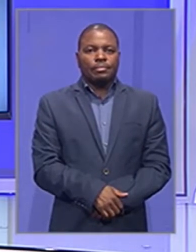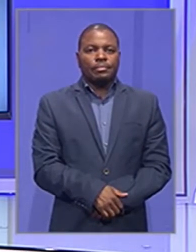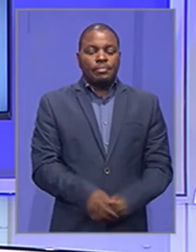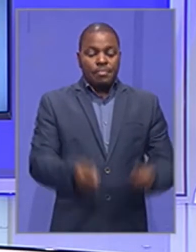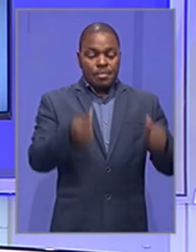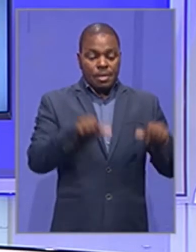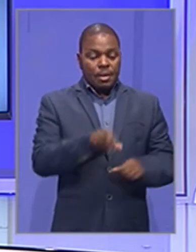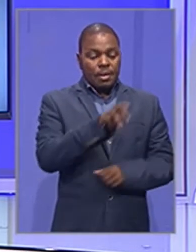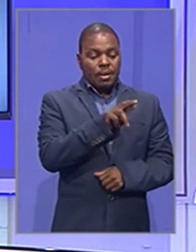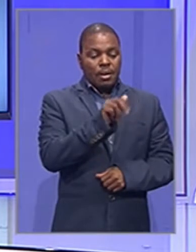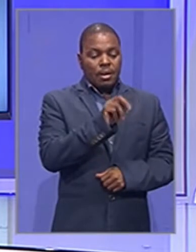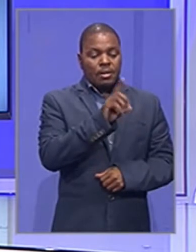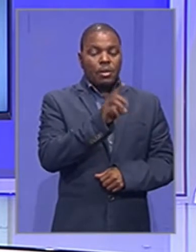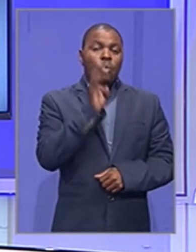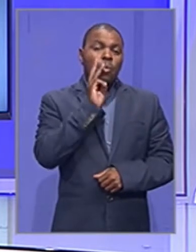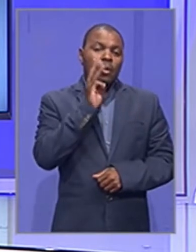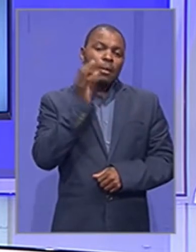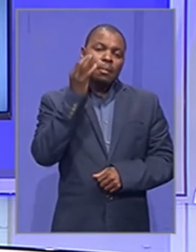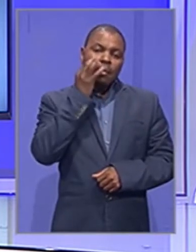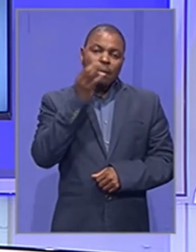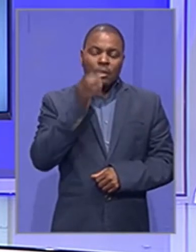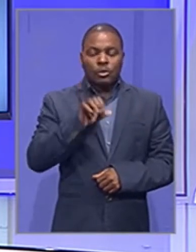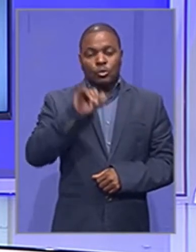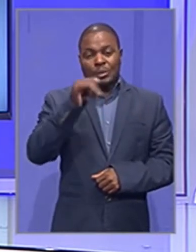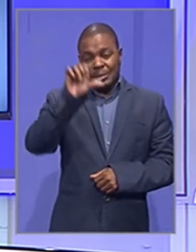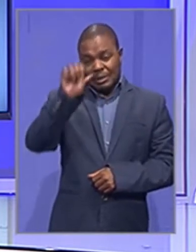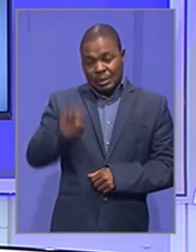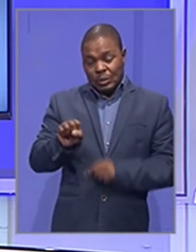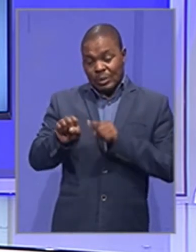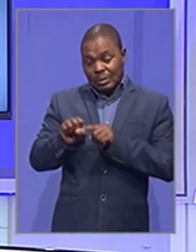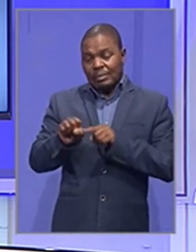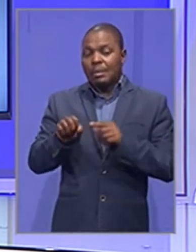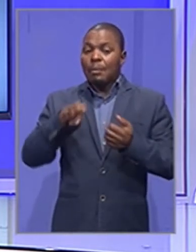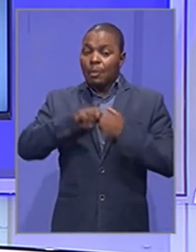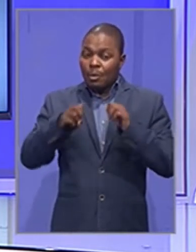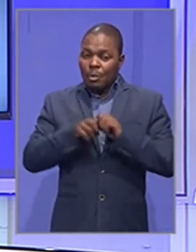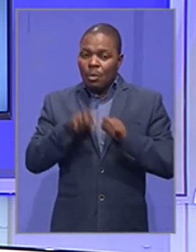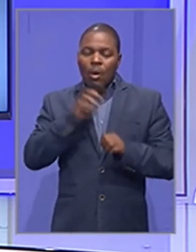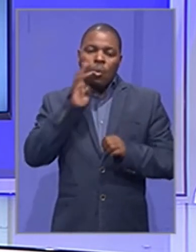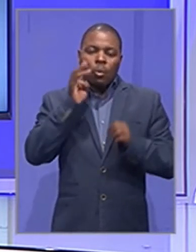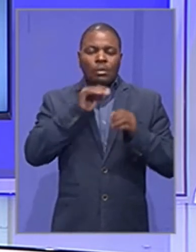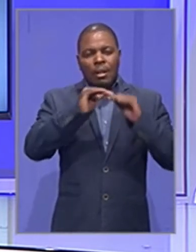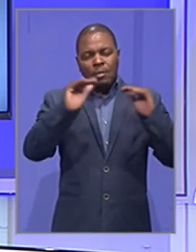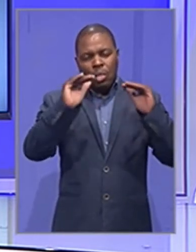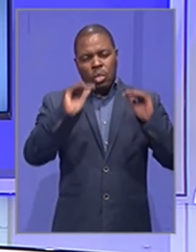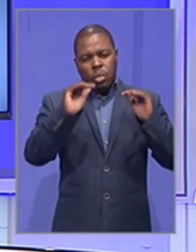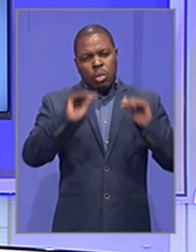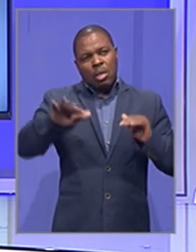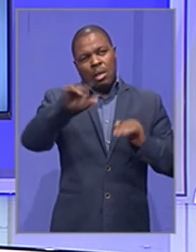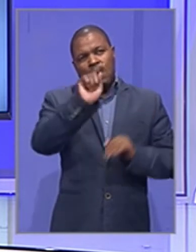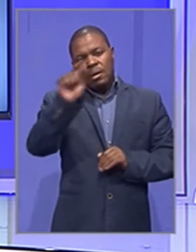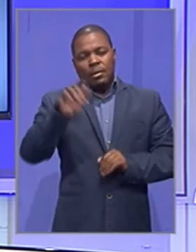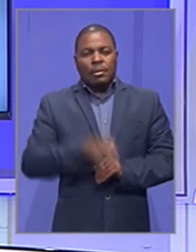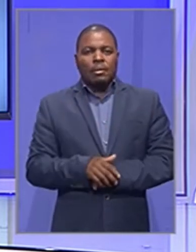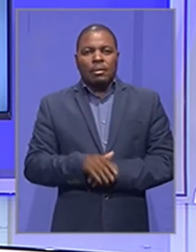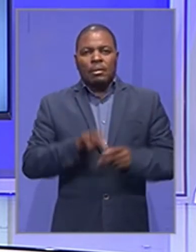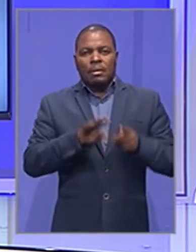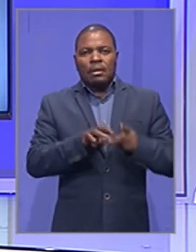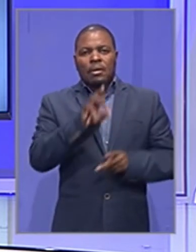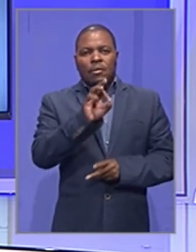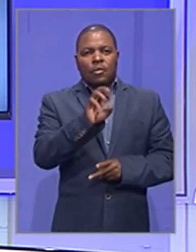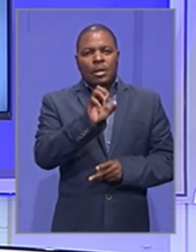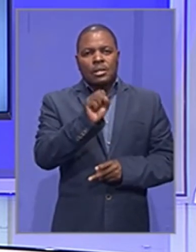Kabagare Rand Water ya re kgwetlo ya metsi mo borwa jwa Johannesburg ke ka ntlha ya methamo e kwa tlase ya metsi mo madutswelong mangwe go akaretsa Forest